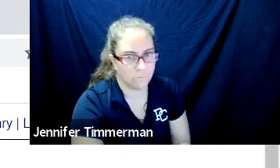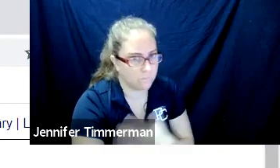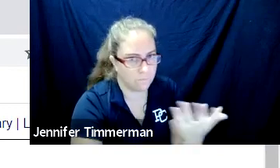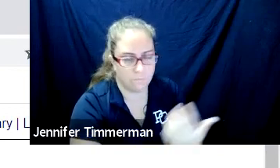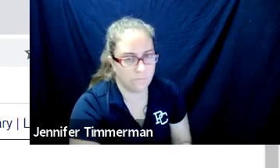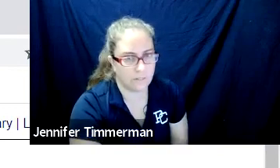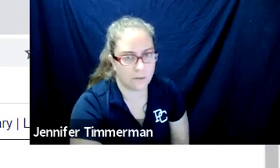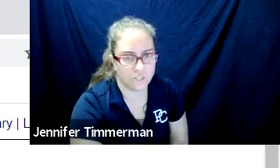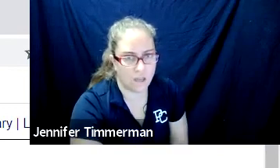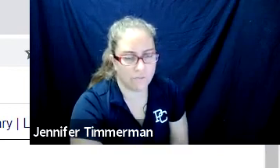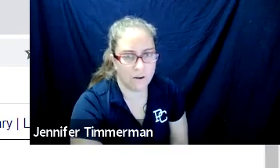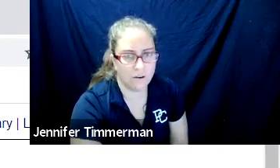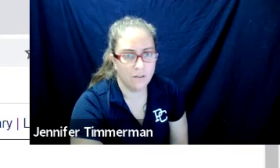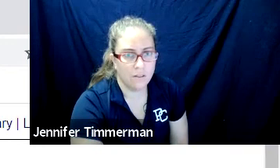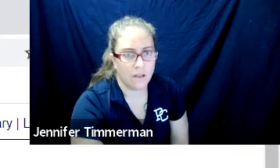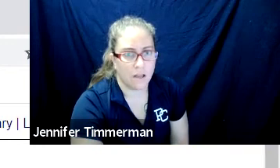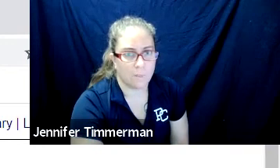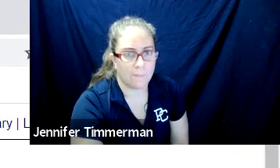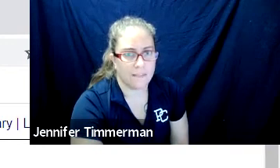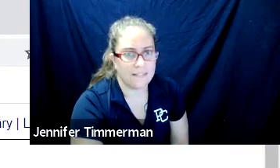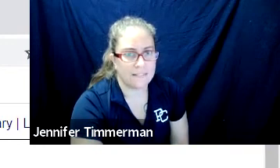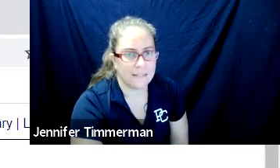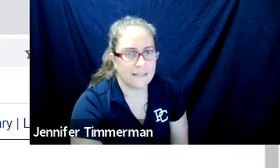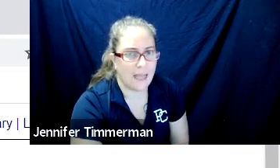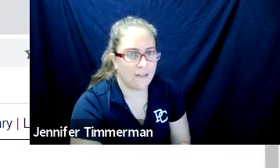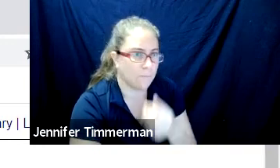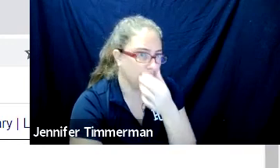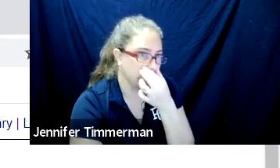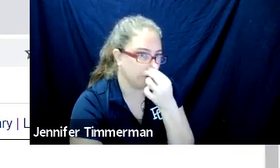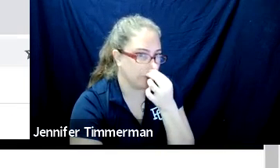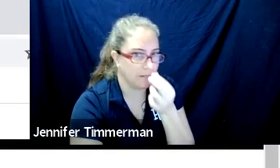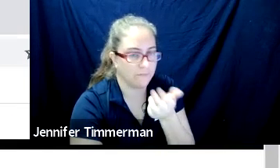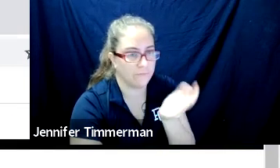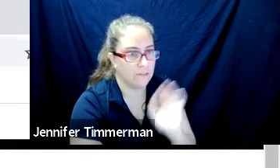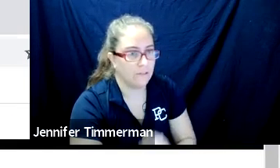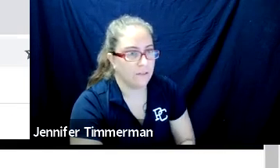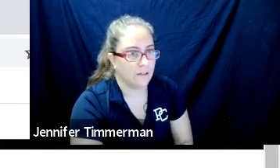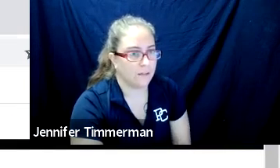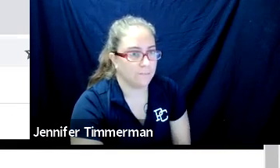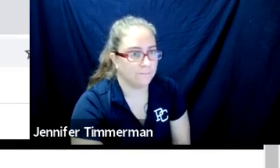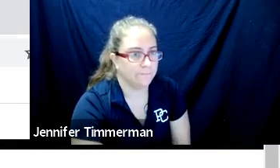the language out there. He does have a bookstore if